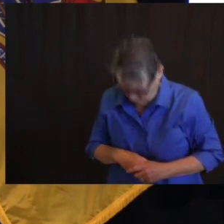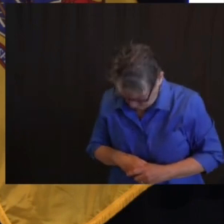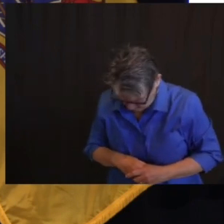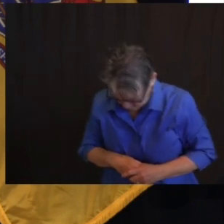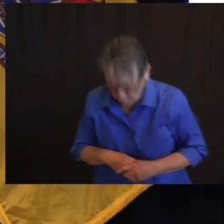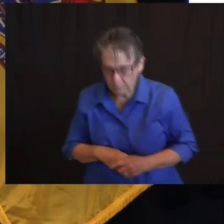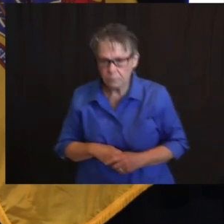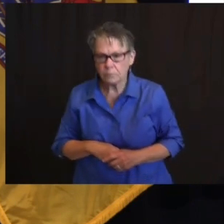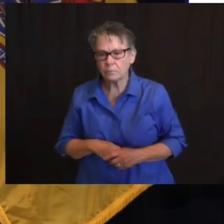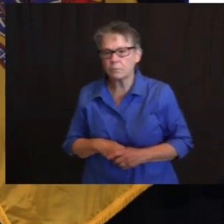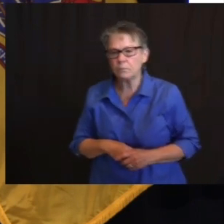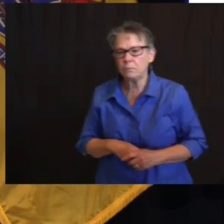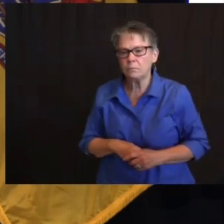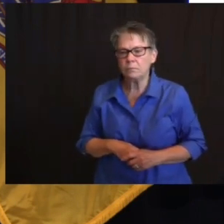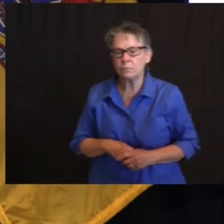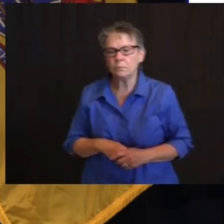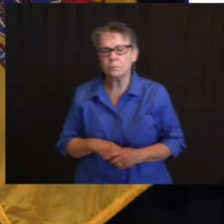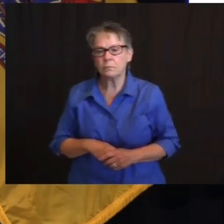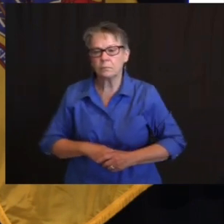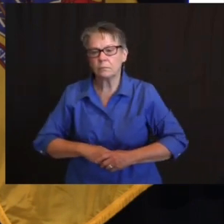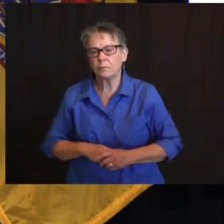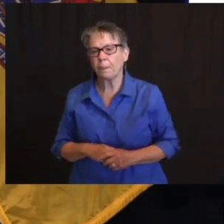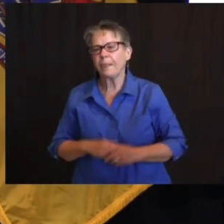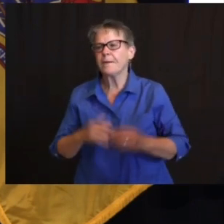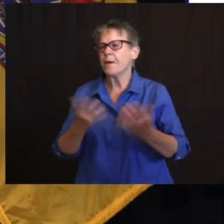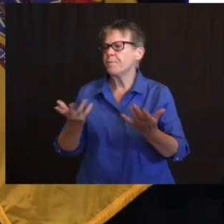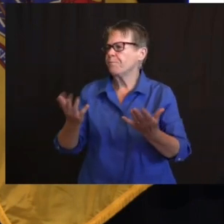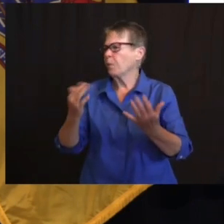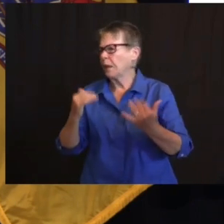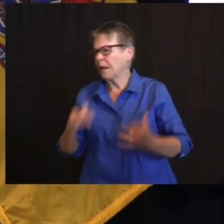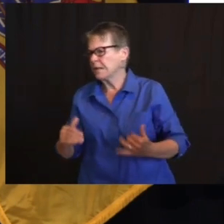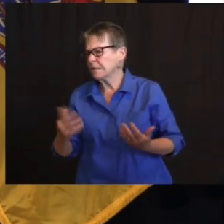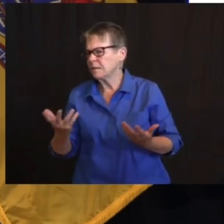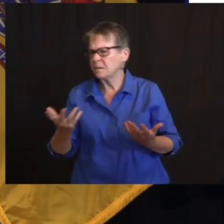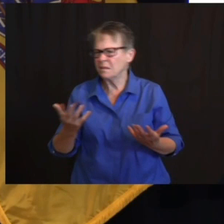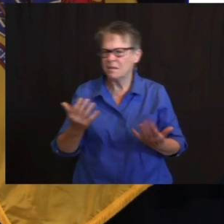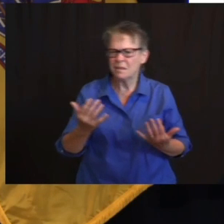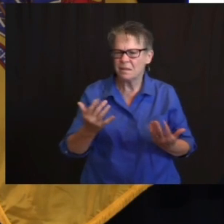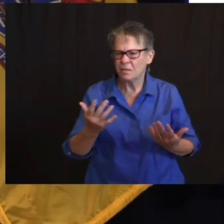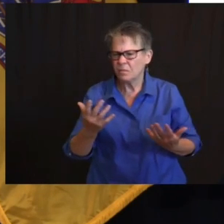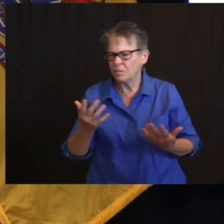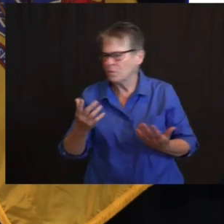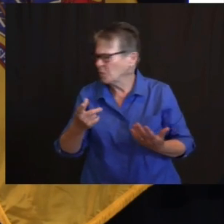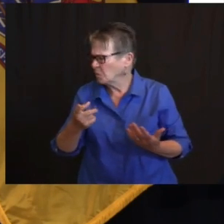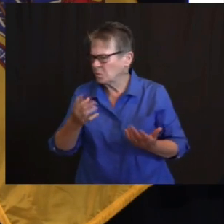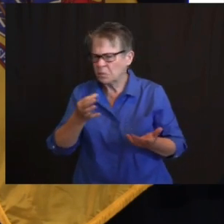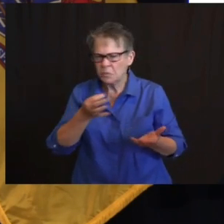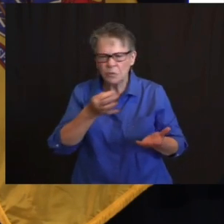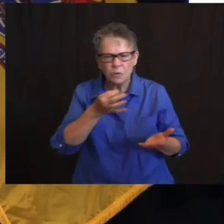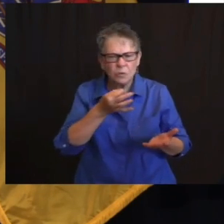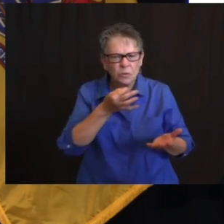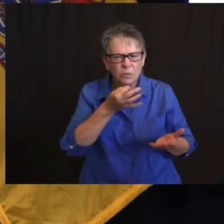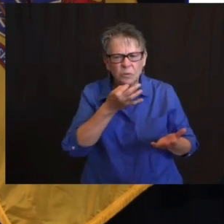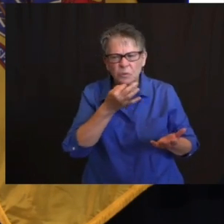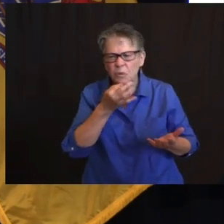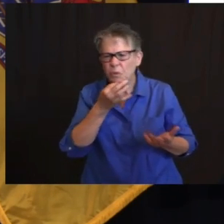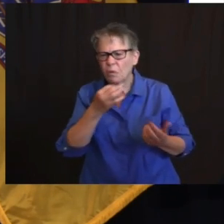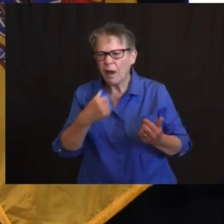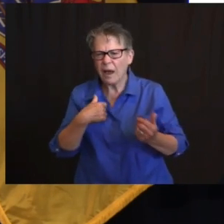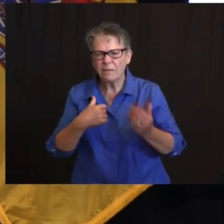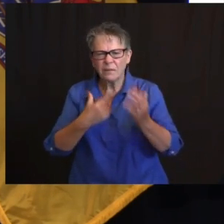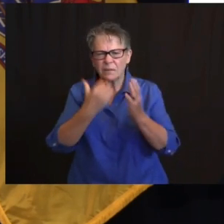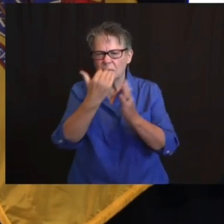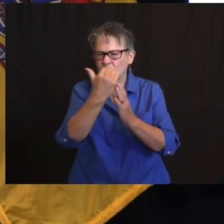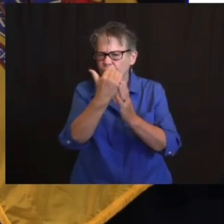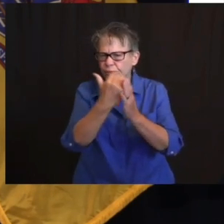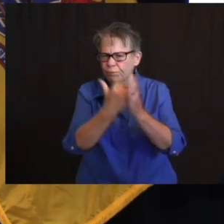will you help me out with that as well? Thank you. And again, we're coming out with the guidance, I assume, most importantly, with blessings from Judy